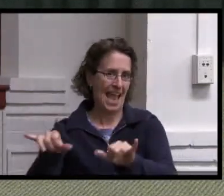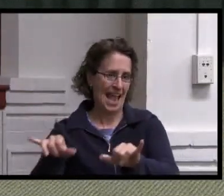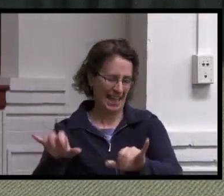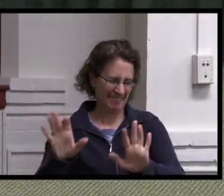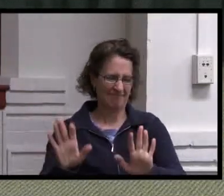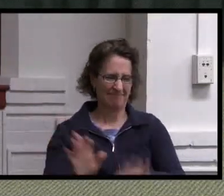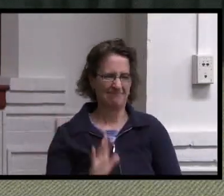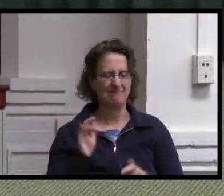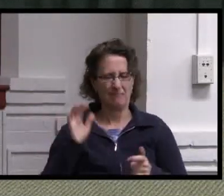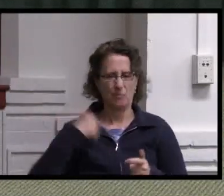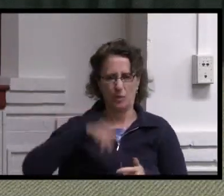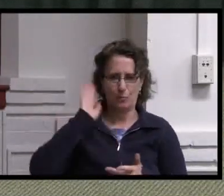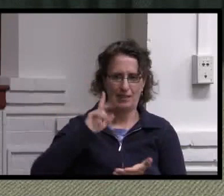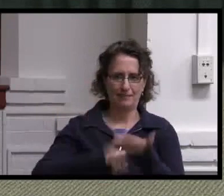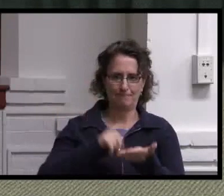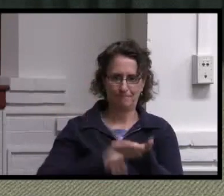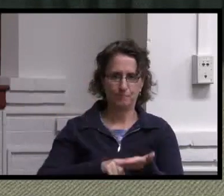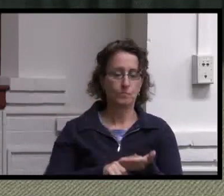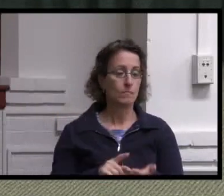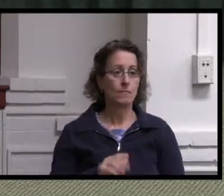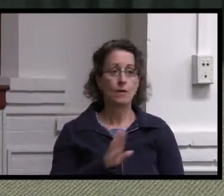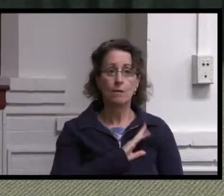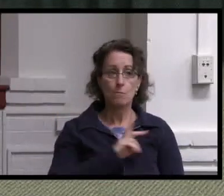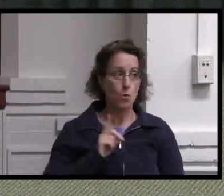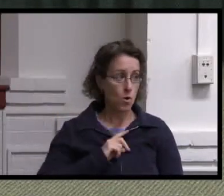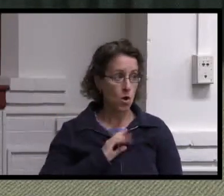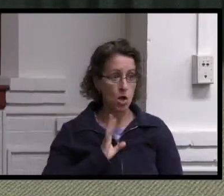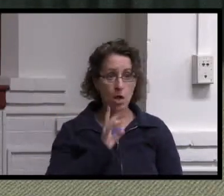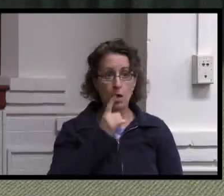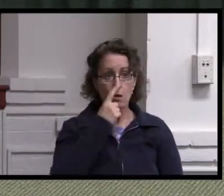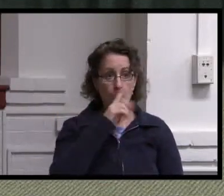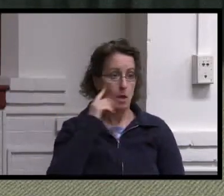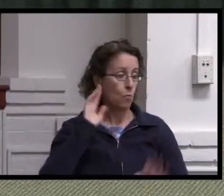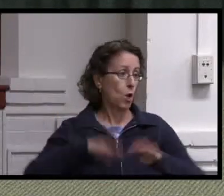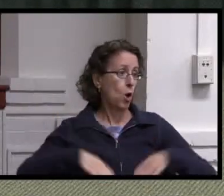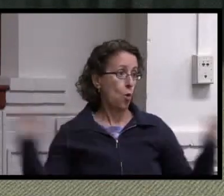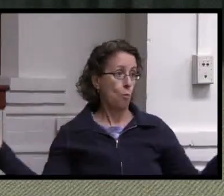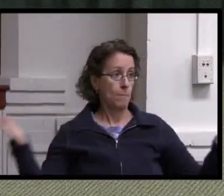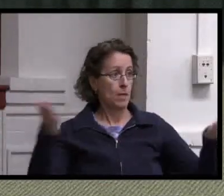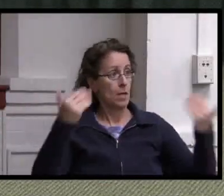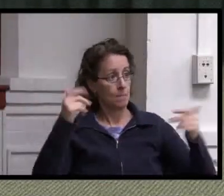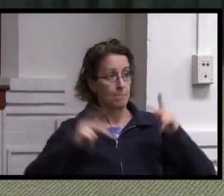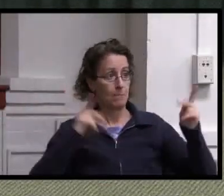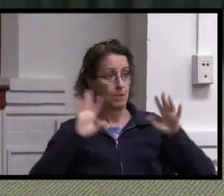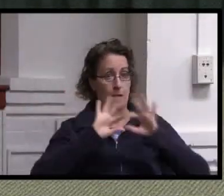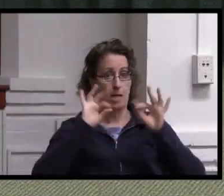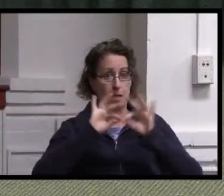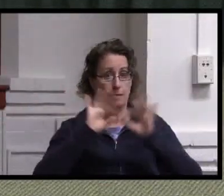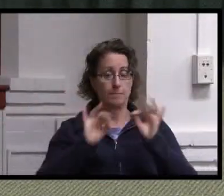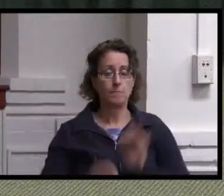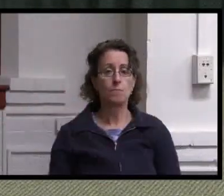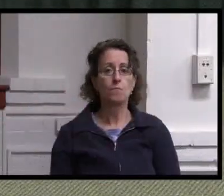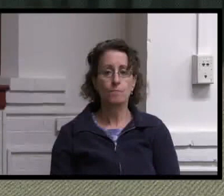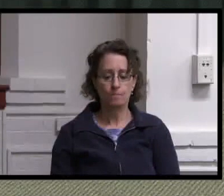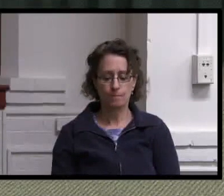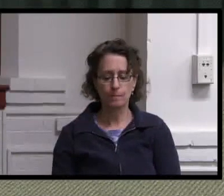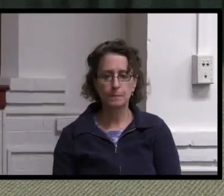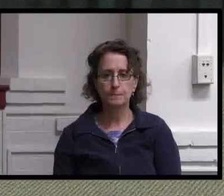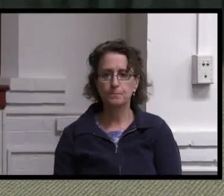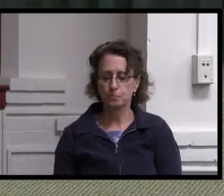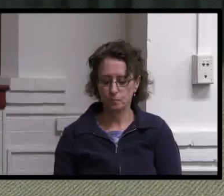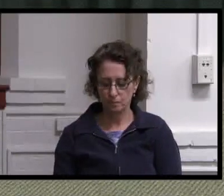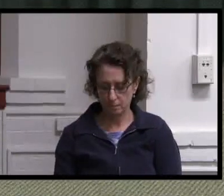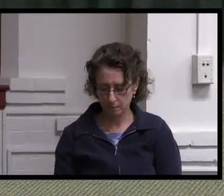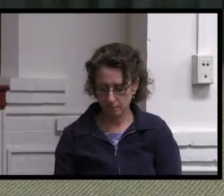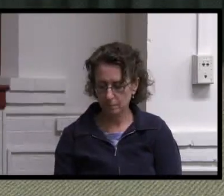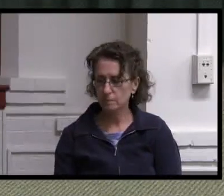discussion. If the board doesn't have any objection, what I thought I would do is open the floor up to the public so we can hear from the public. What